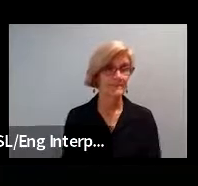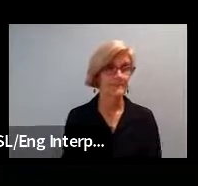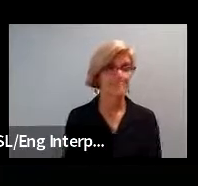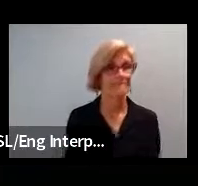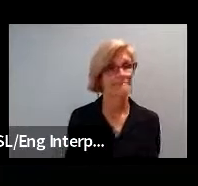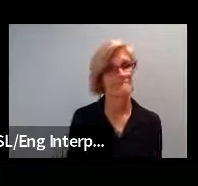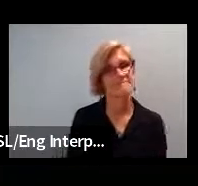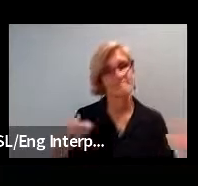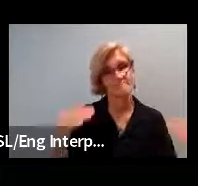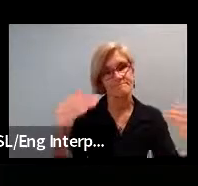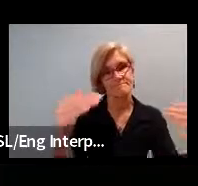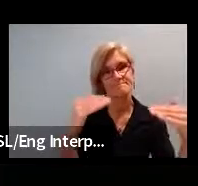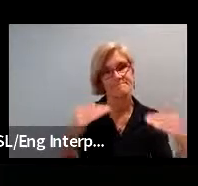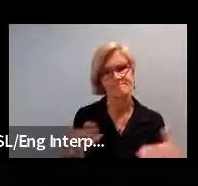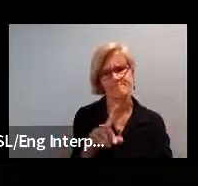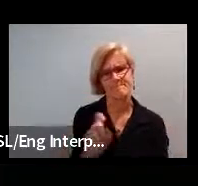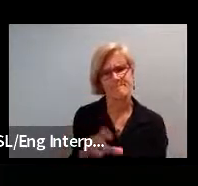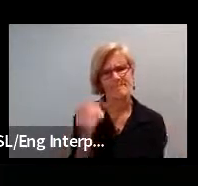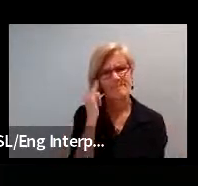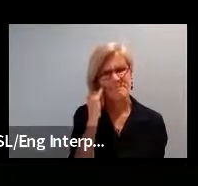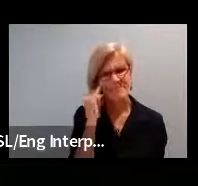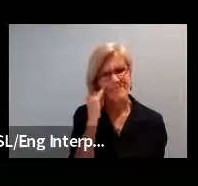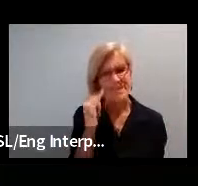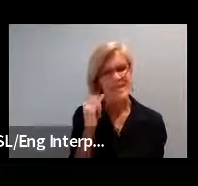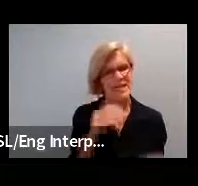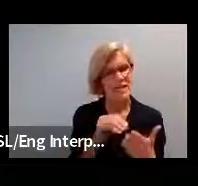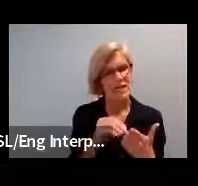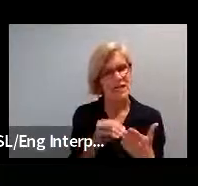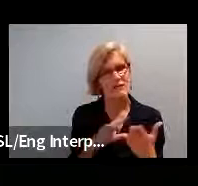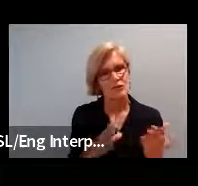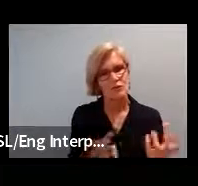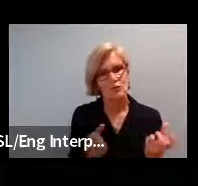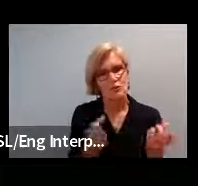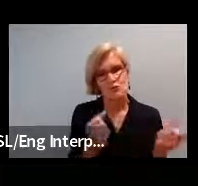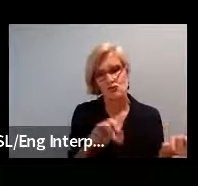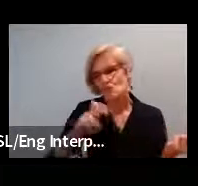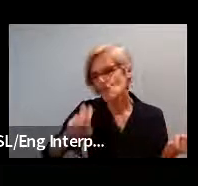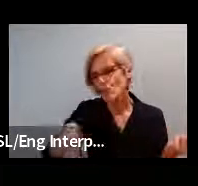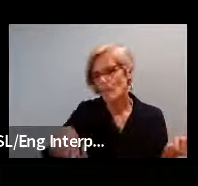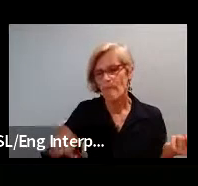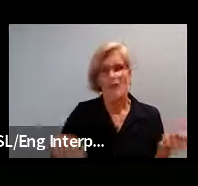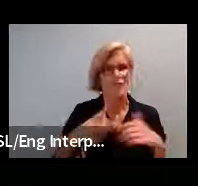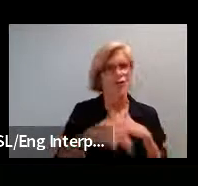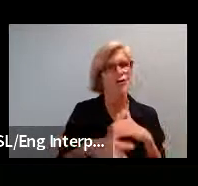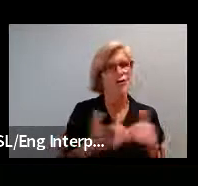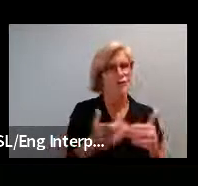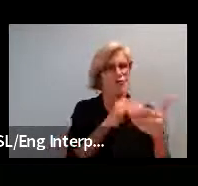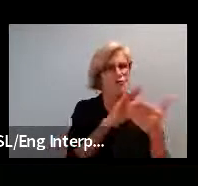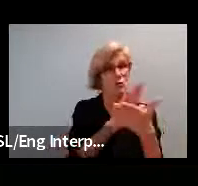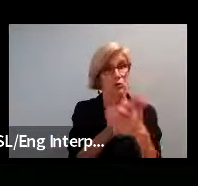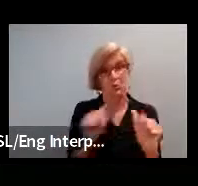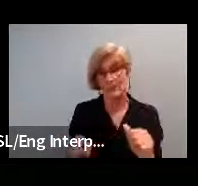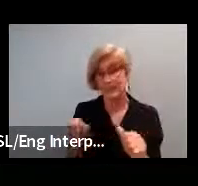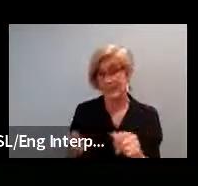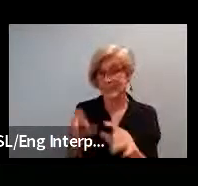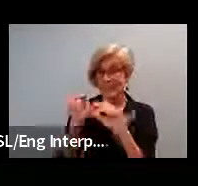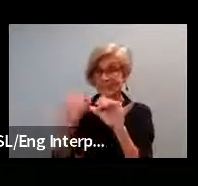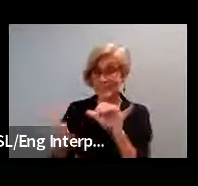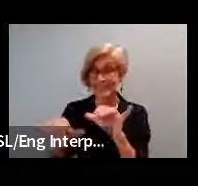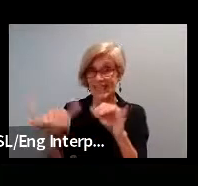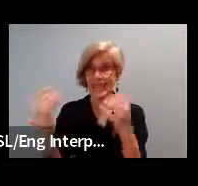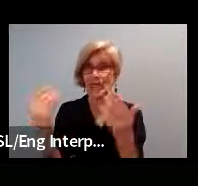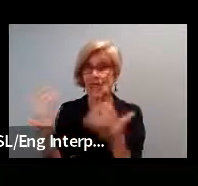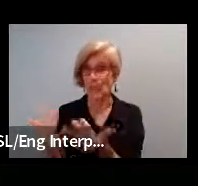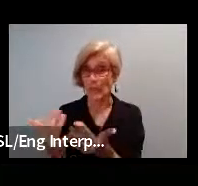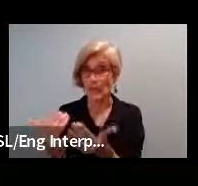Next question. If students are dropped off early, can they play or wait at a given location? No. Our gate